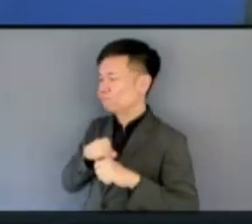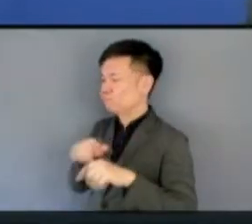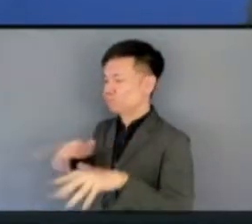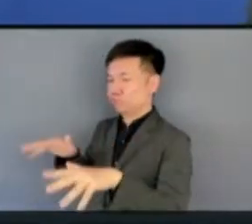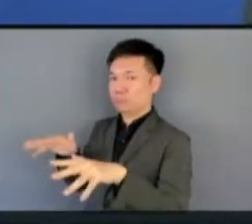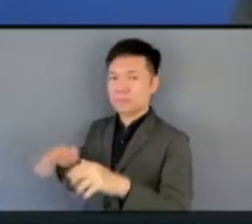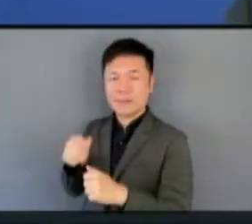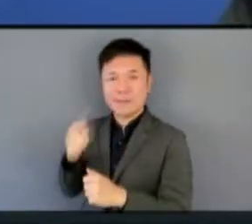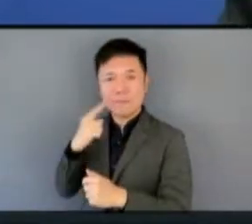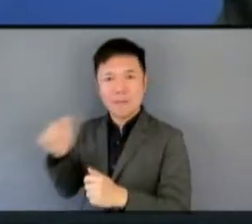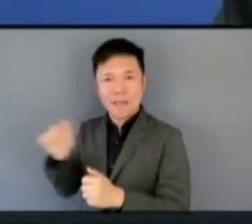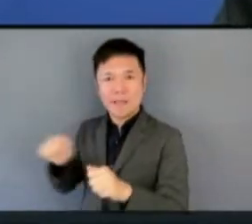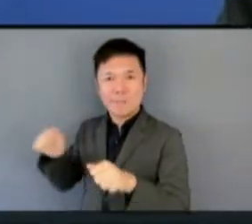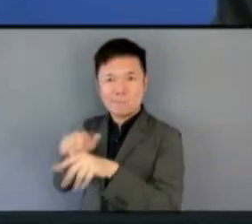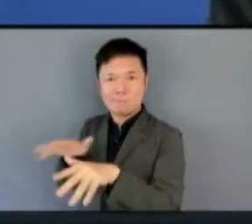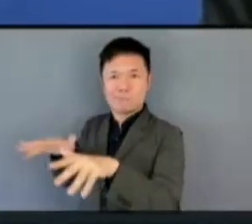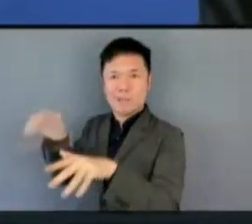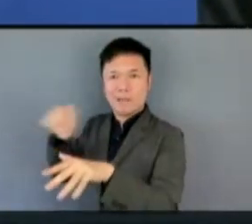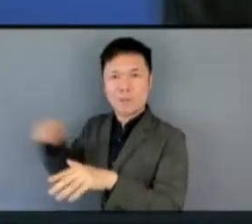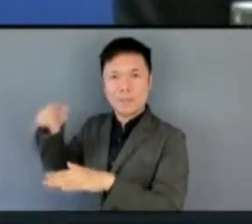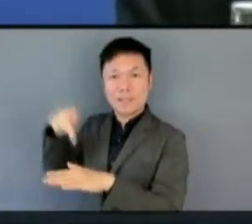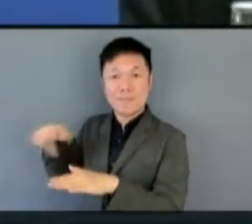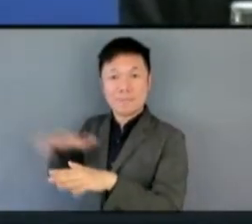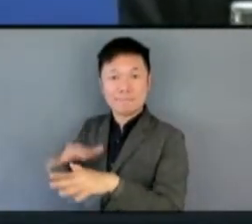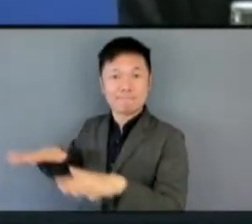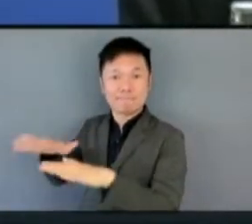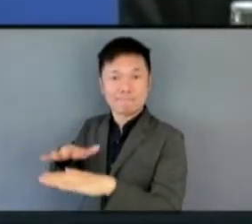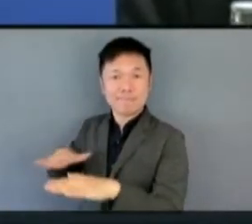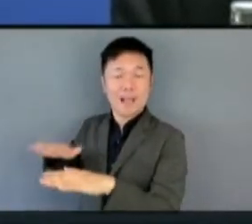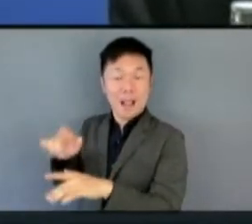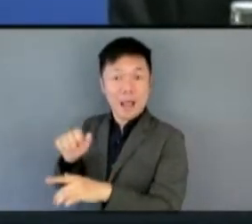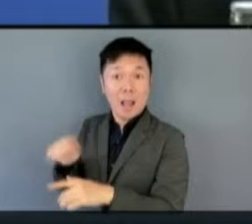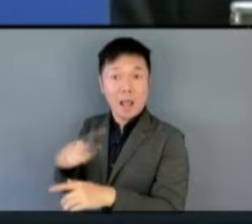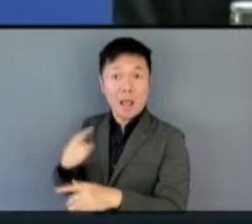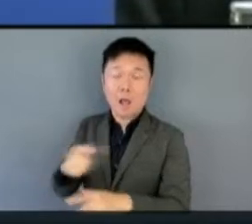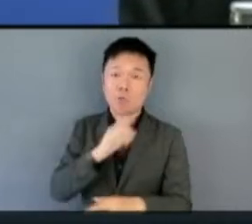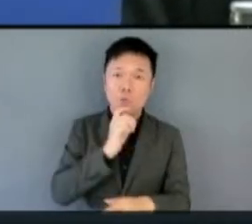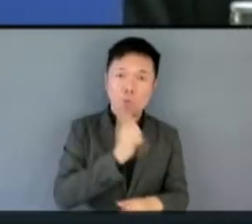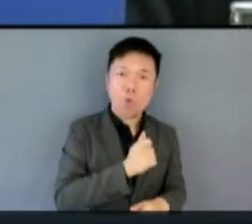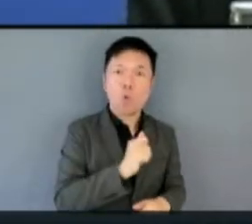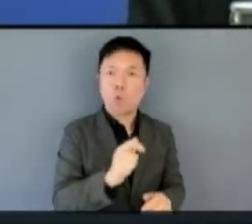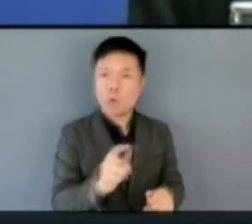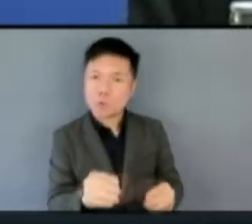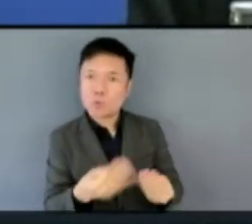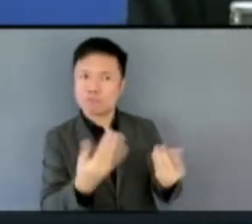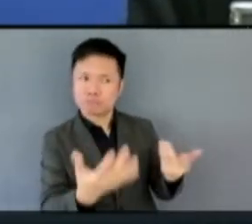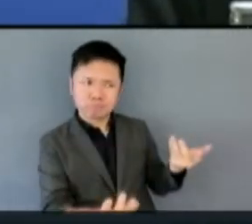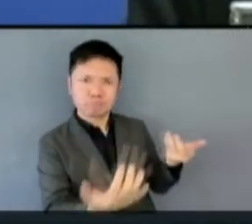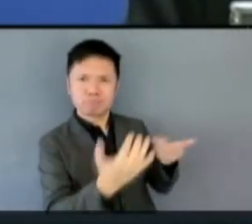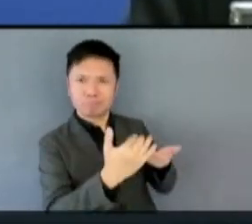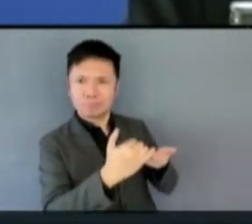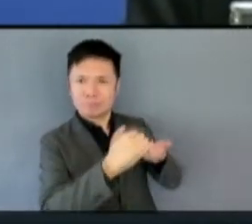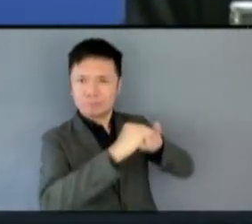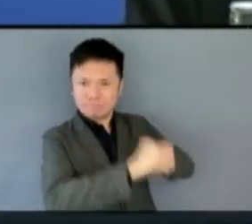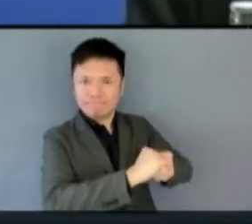across Asia and the Pacific, and how intergenerational solidarity can be strengthened.